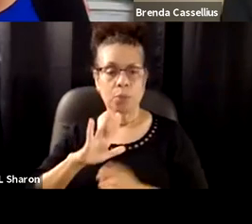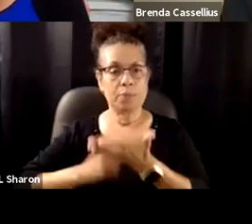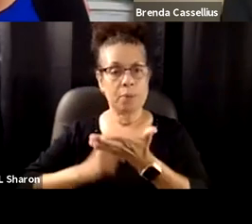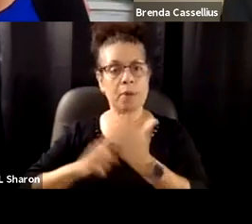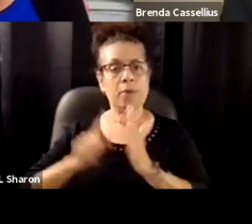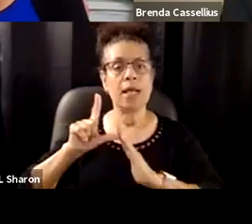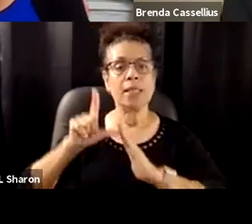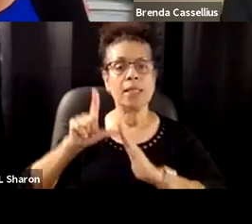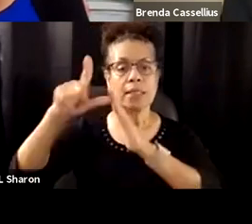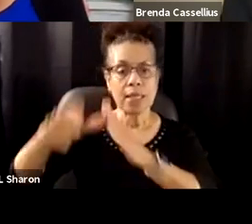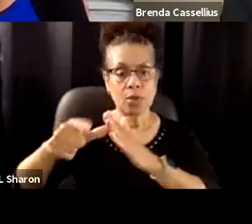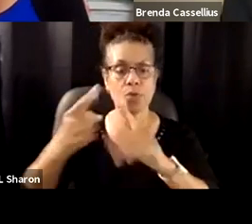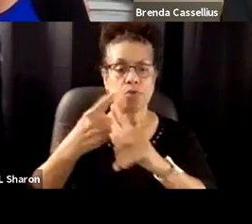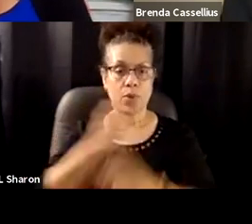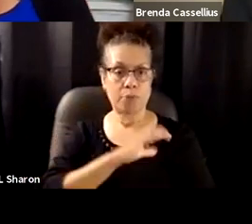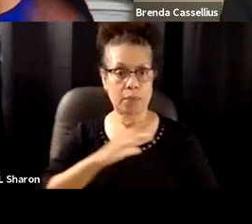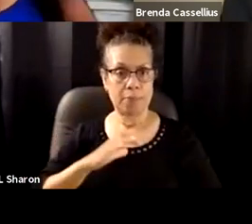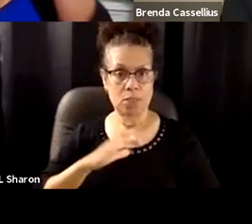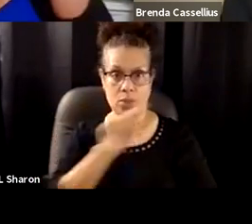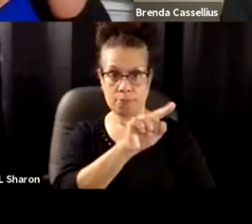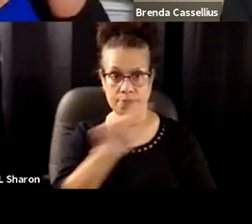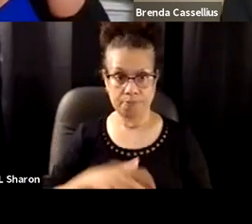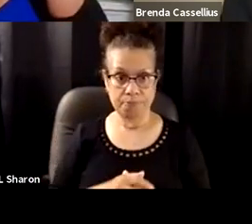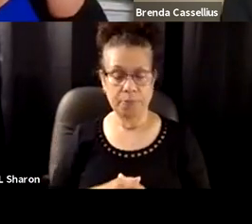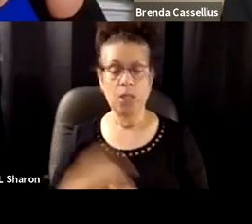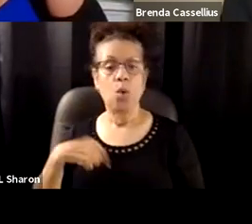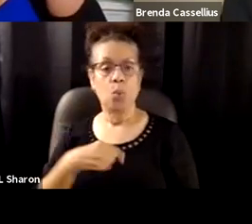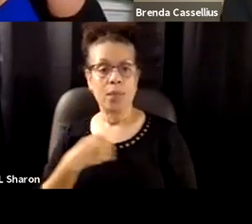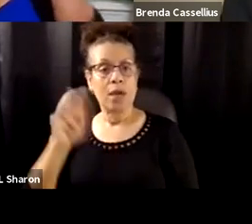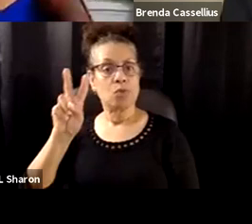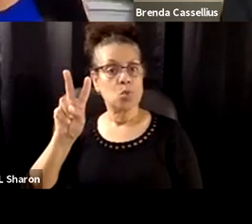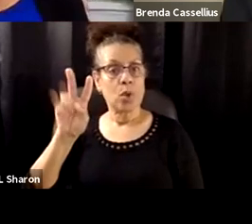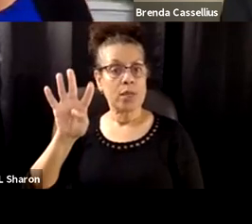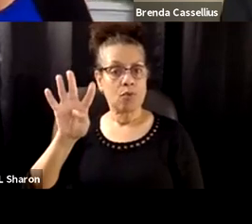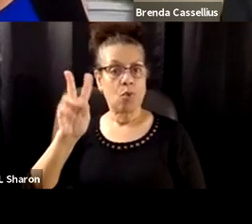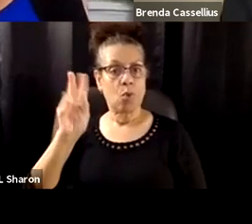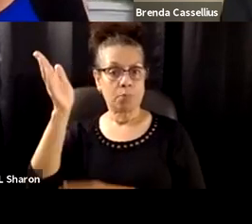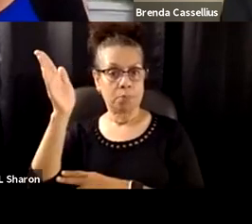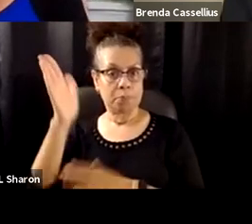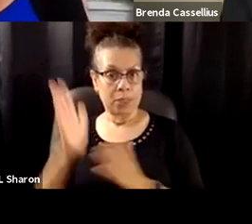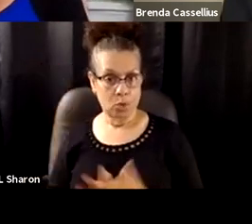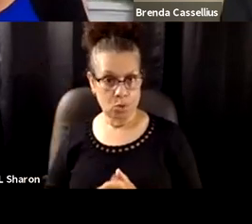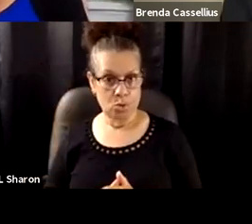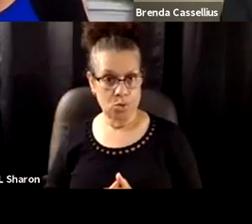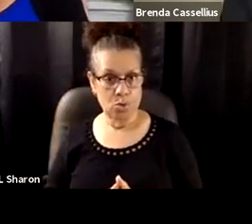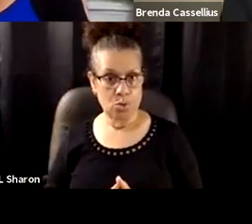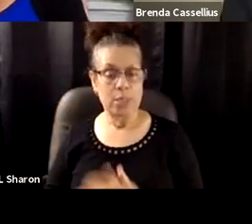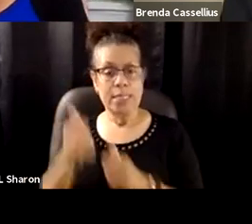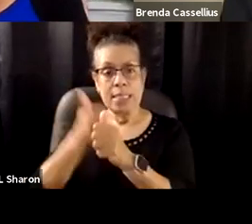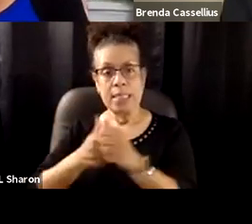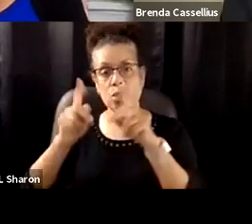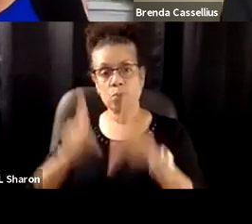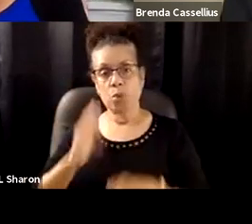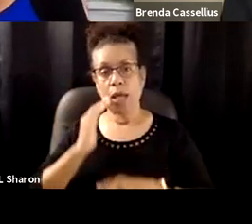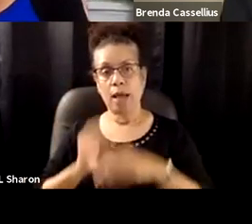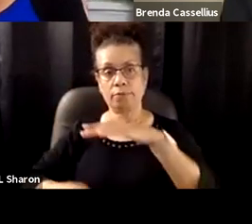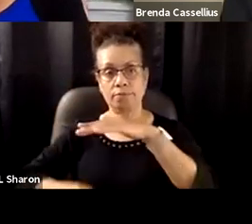discussion by the committee we have 24 speakers for general public comment each person will have